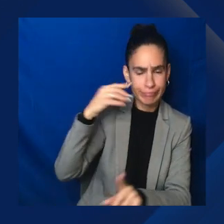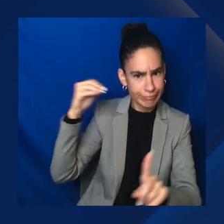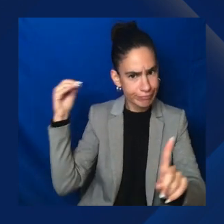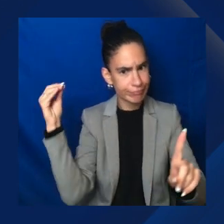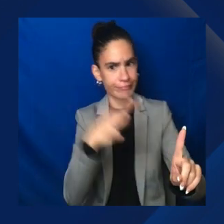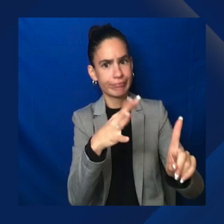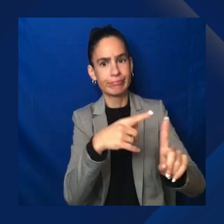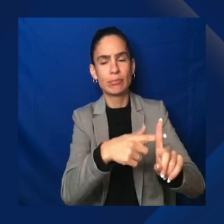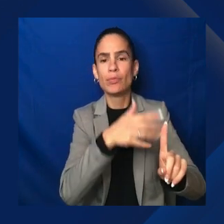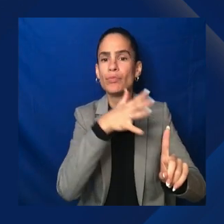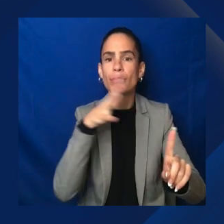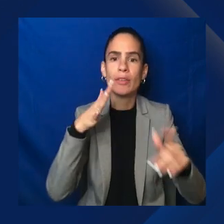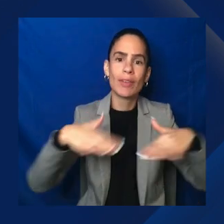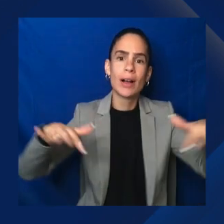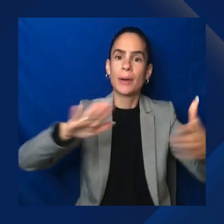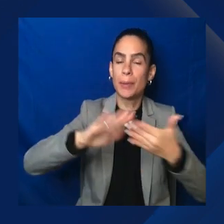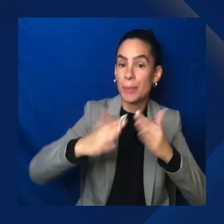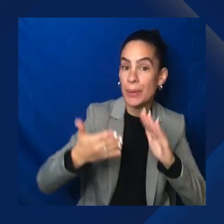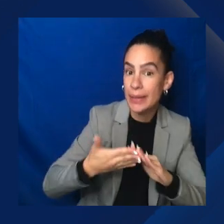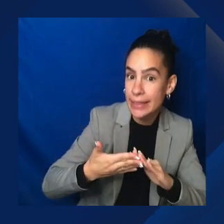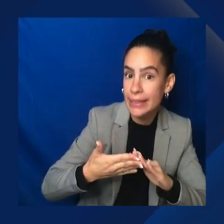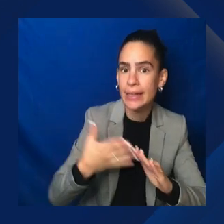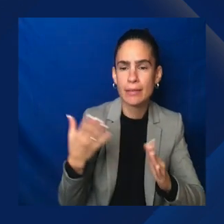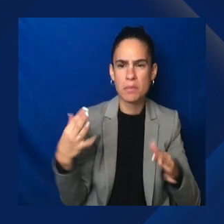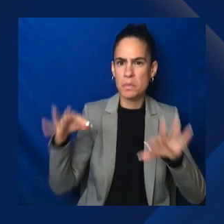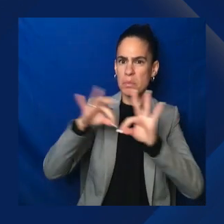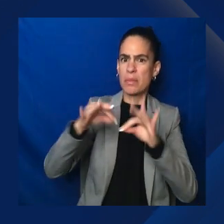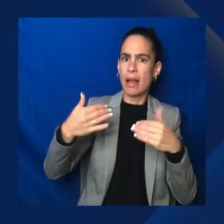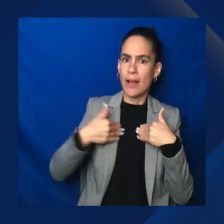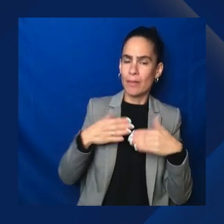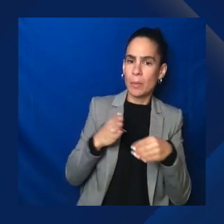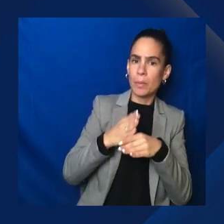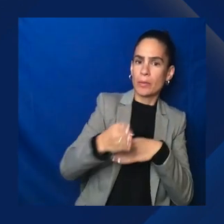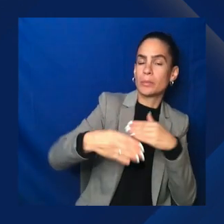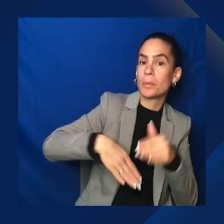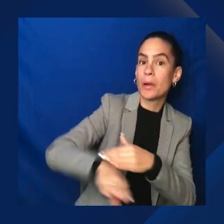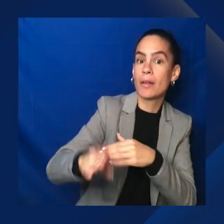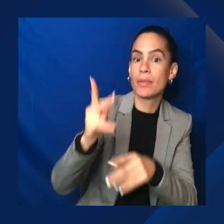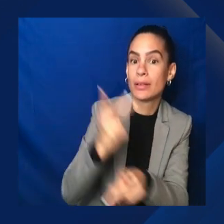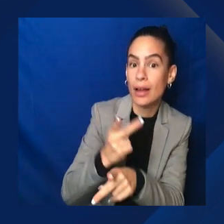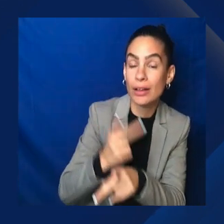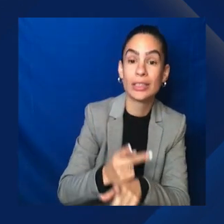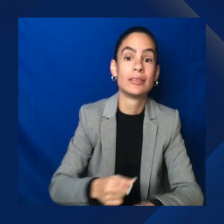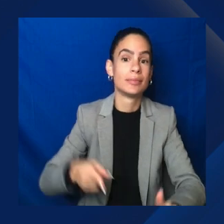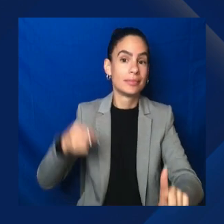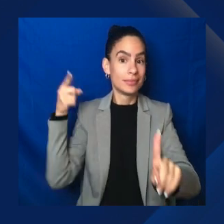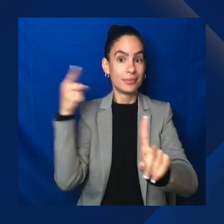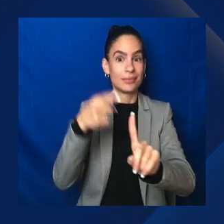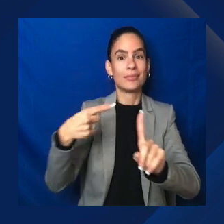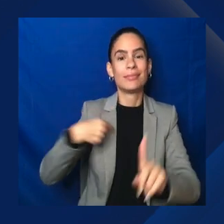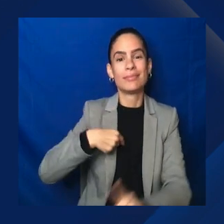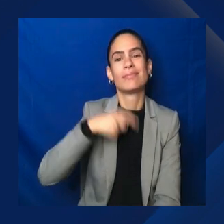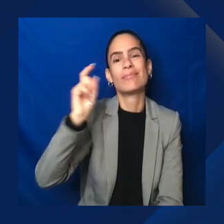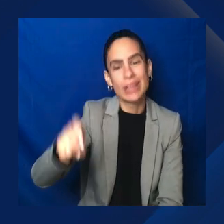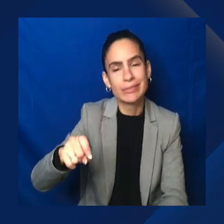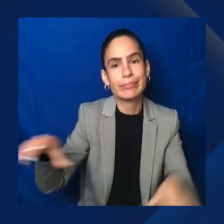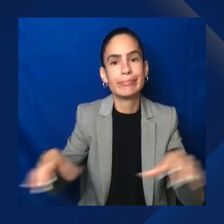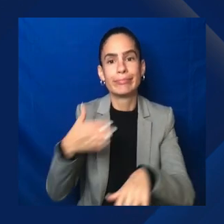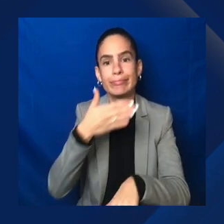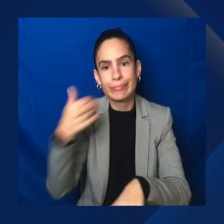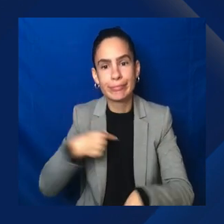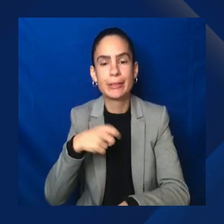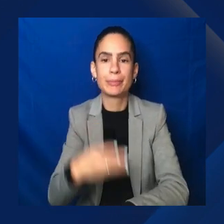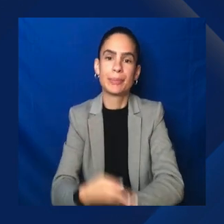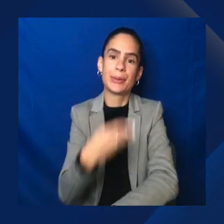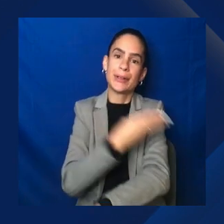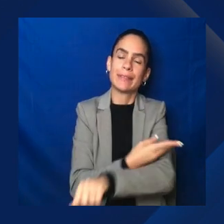postpartum care as well. It's clear that we have to do better and keep up our work to achieve a true maternal health justice,